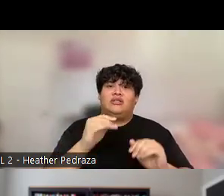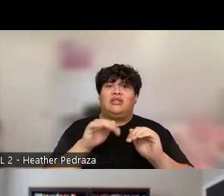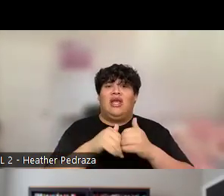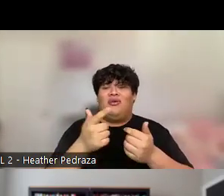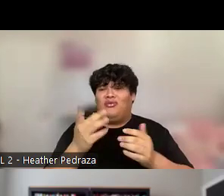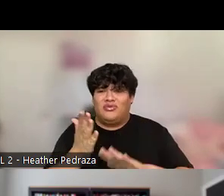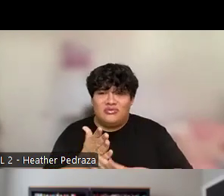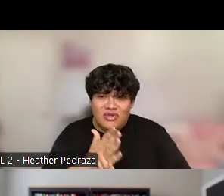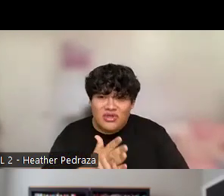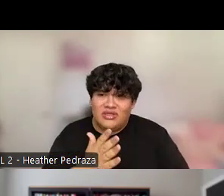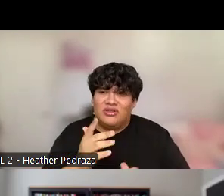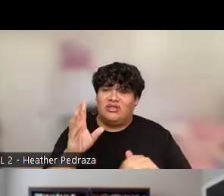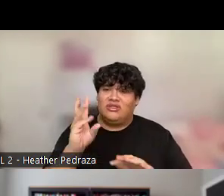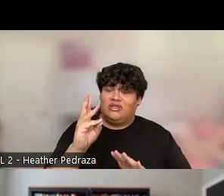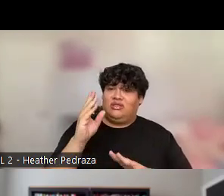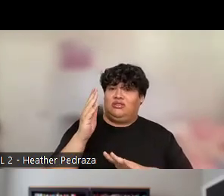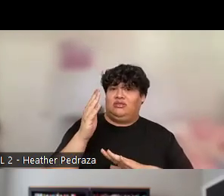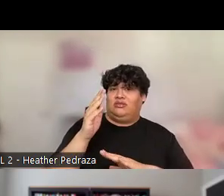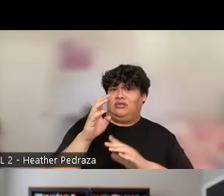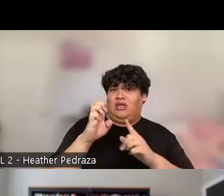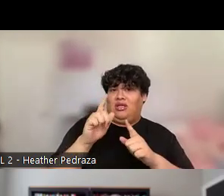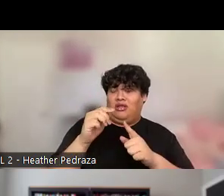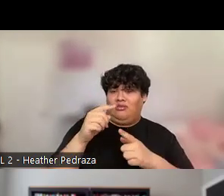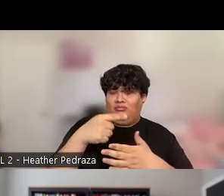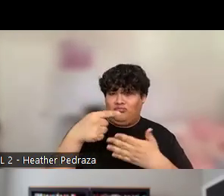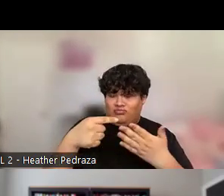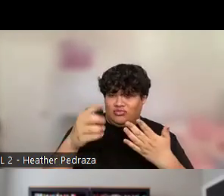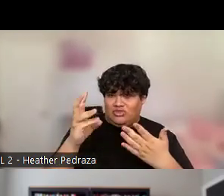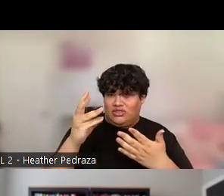Are those 6 elements being carried out as intended?